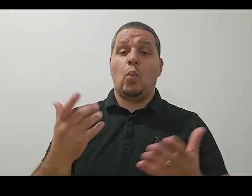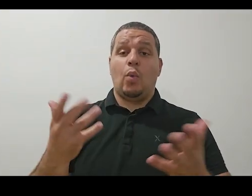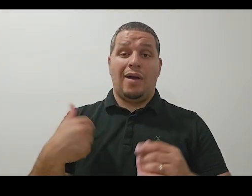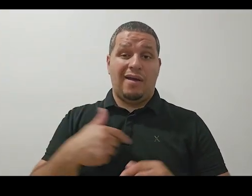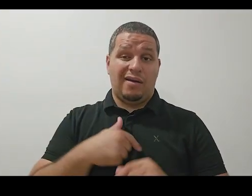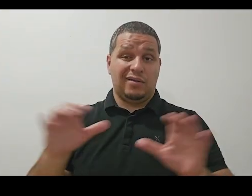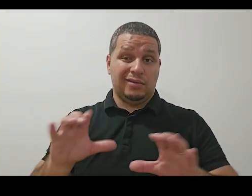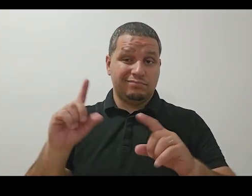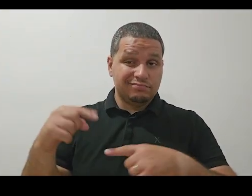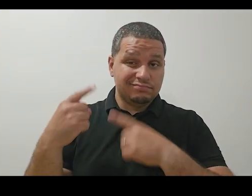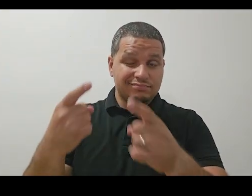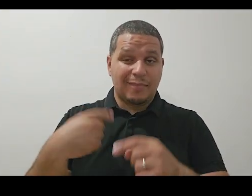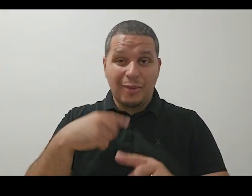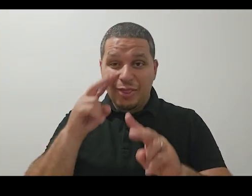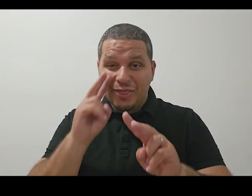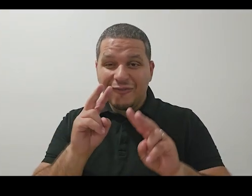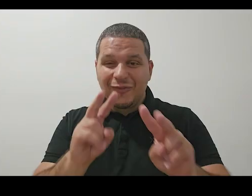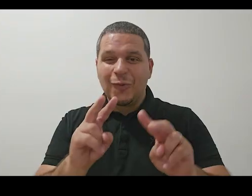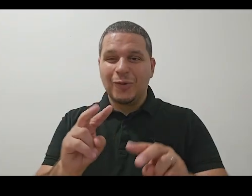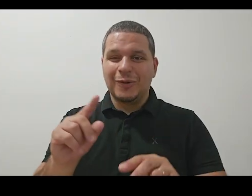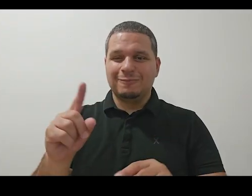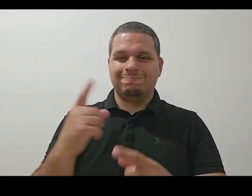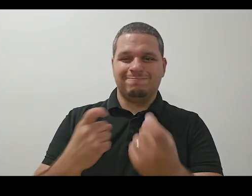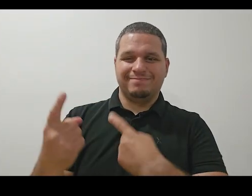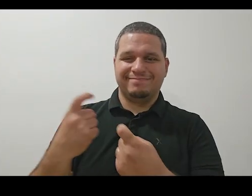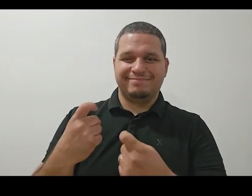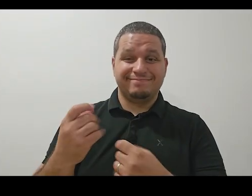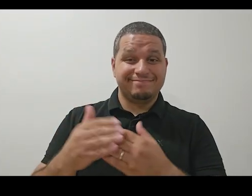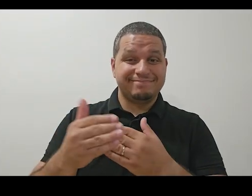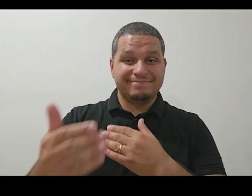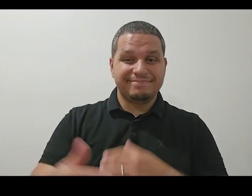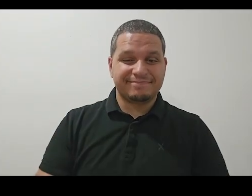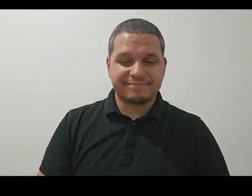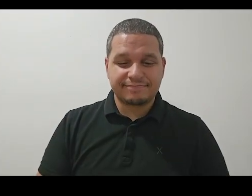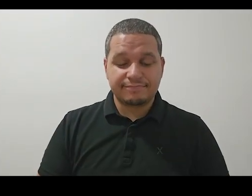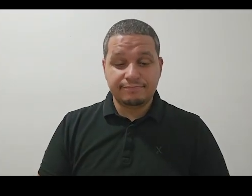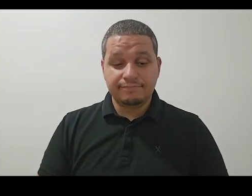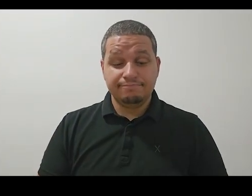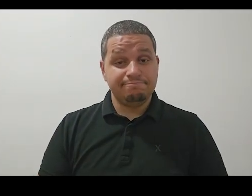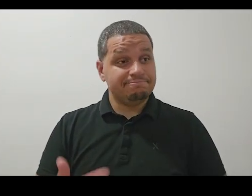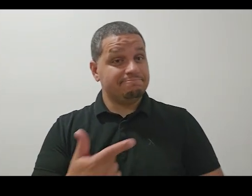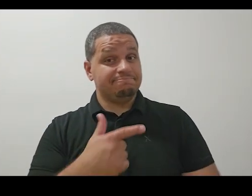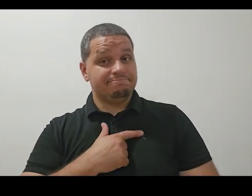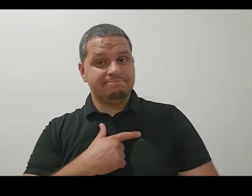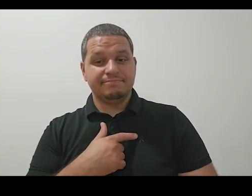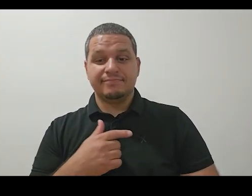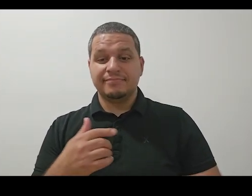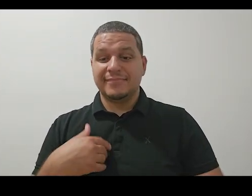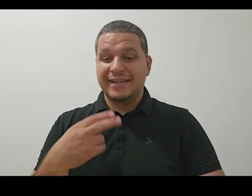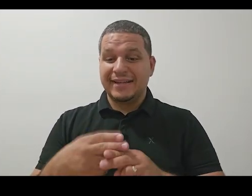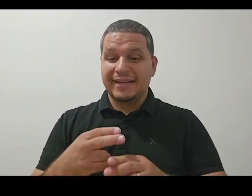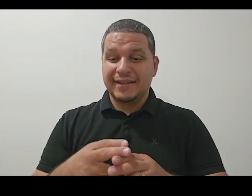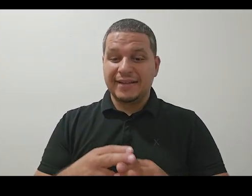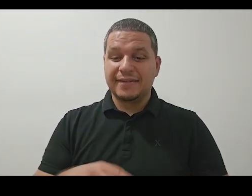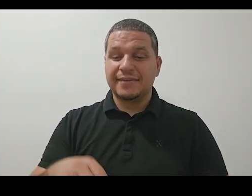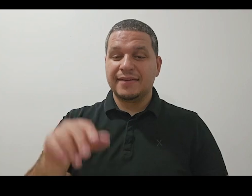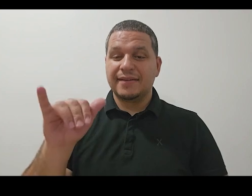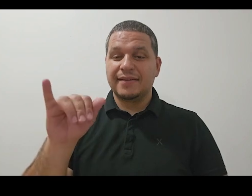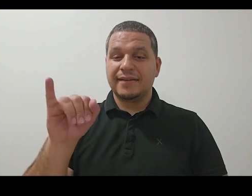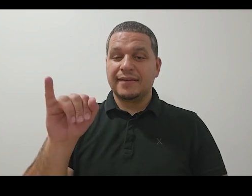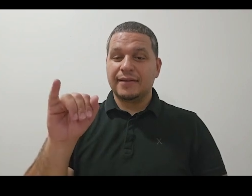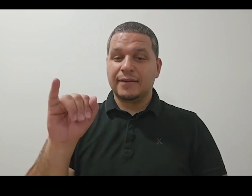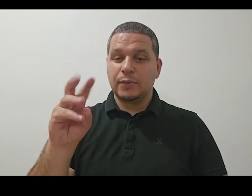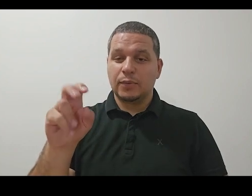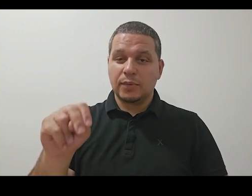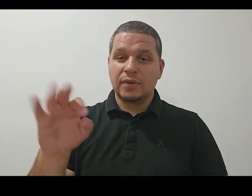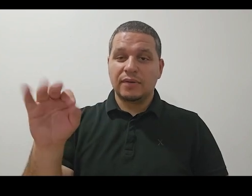Looking forward to the questions that are going to be posed. I guess I'll go. Hello, my name is Ewan Fan,